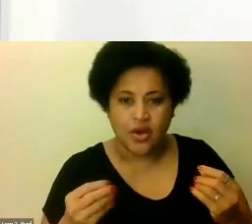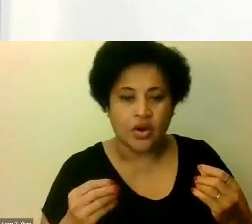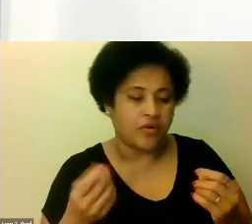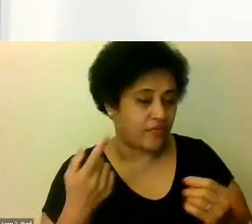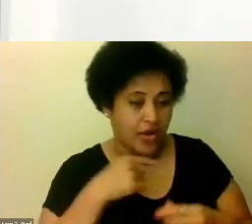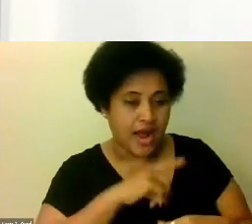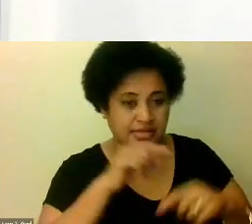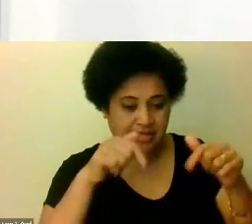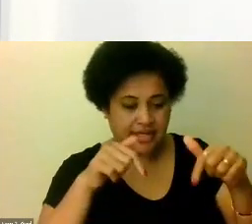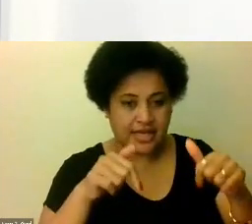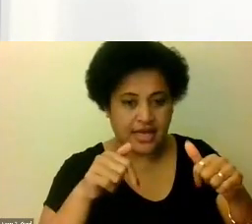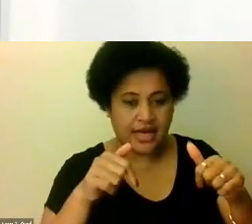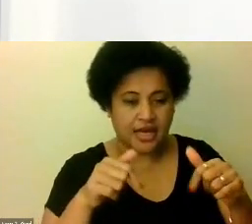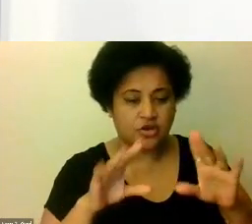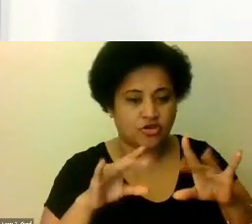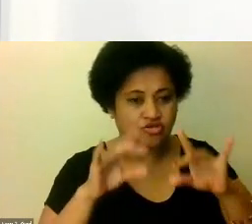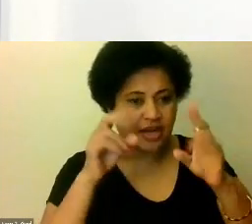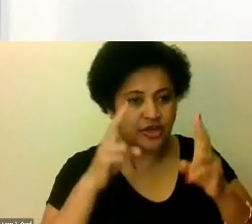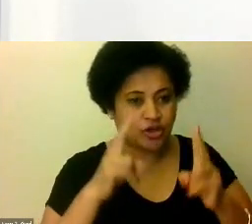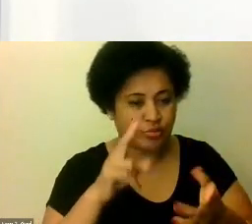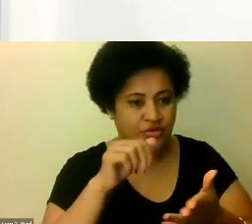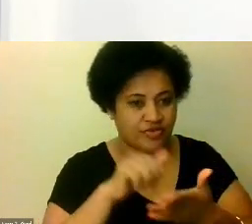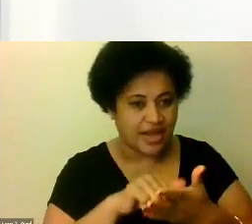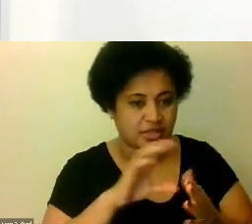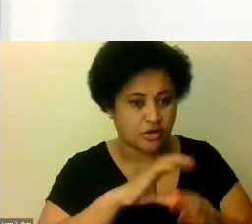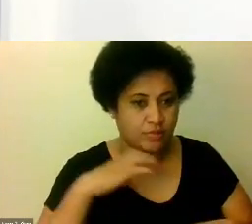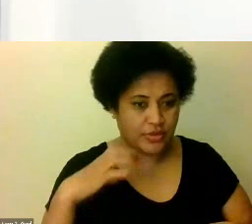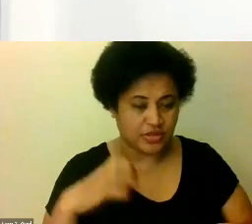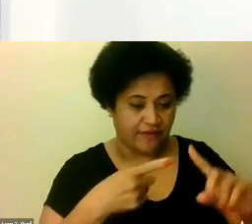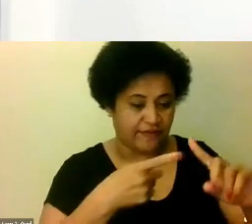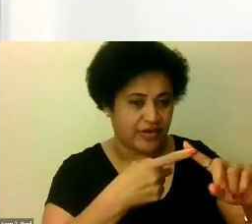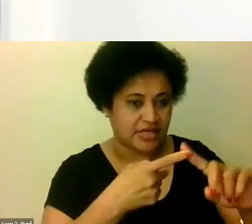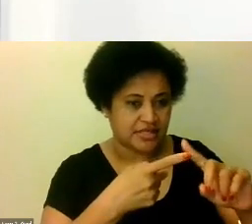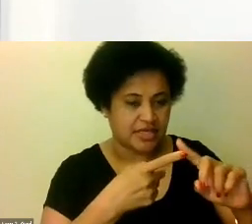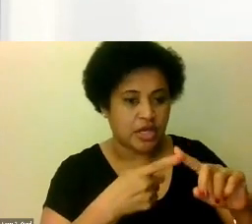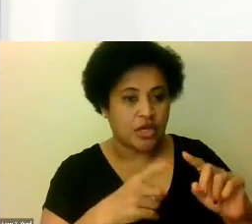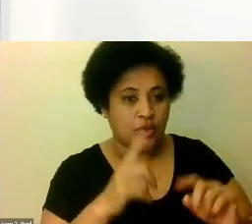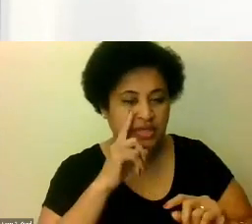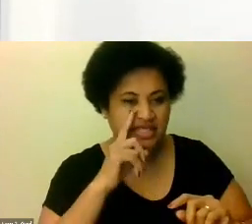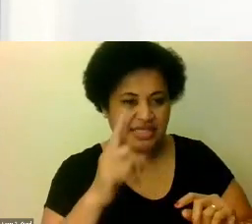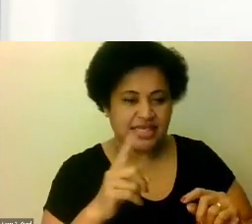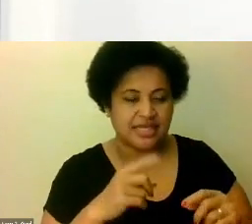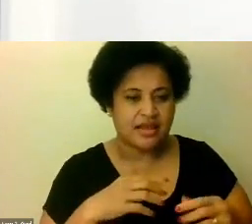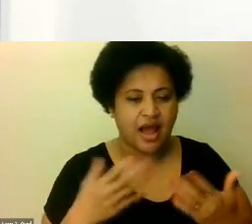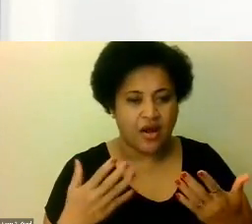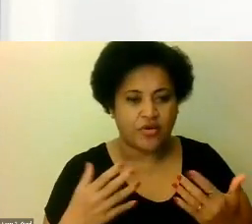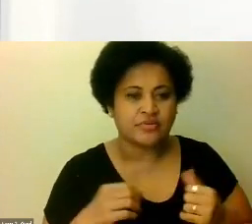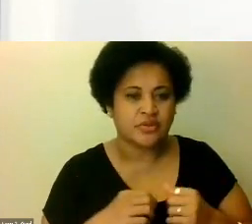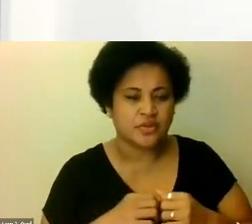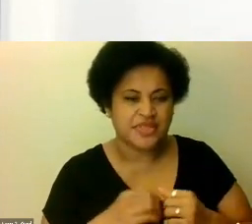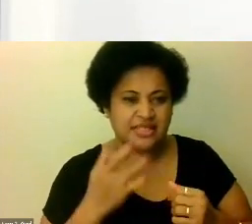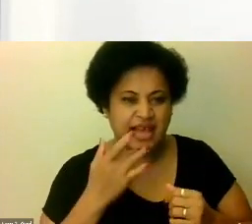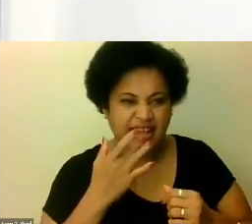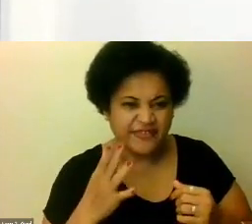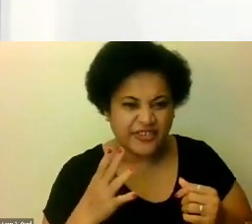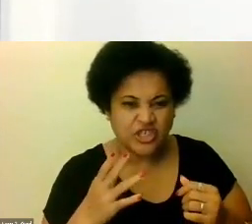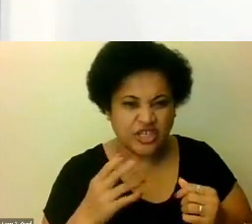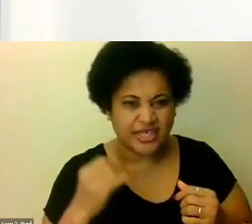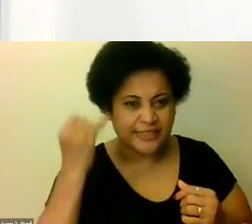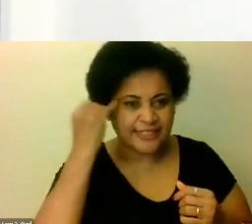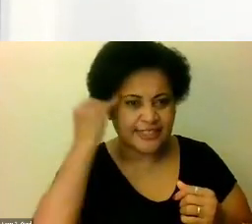Commission. And the first one is we've looked at how artificial intelligence in particular is being used